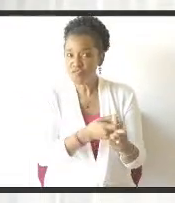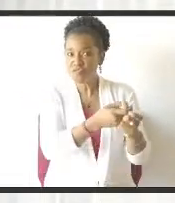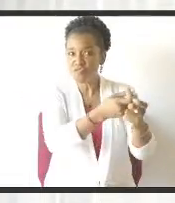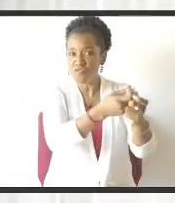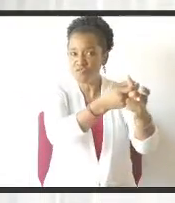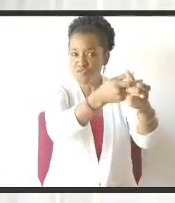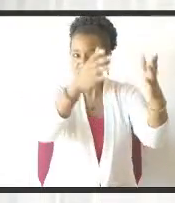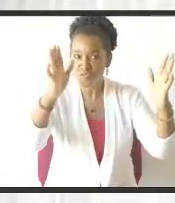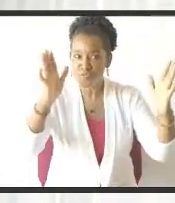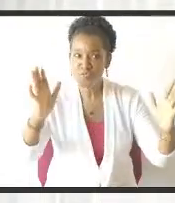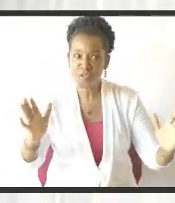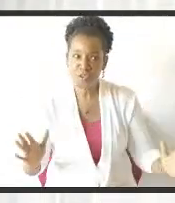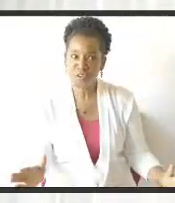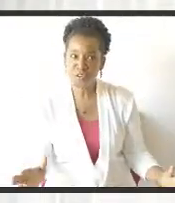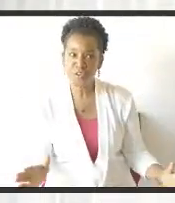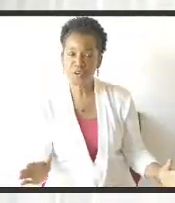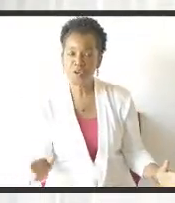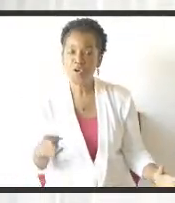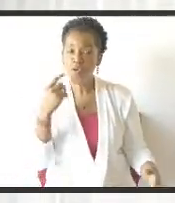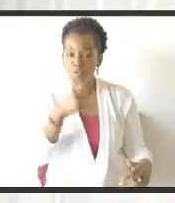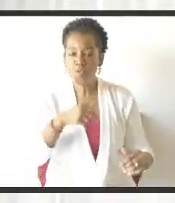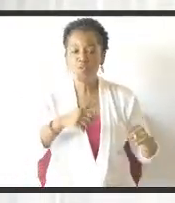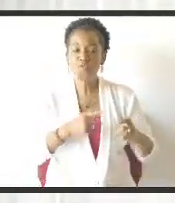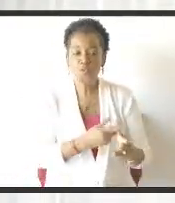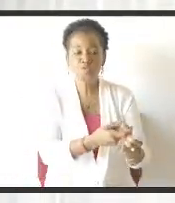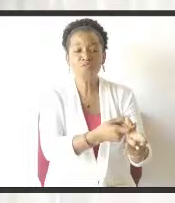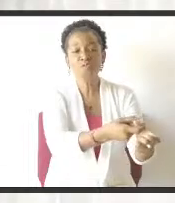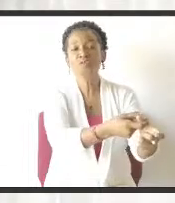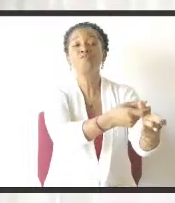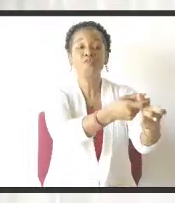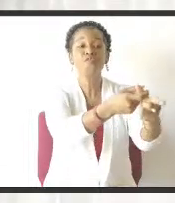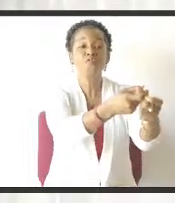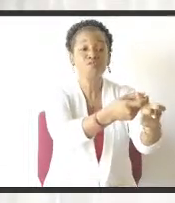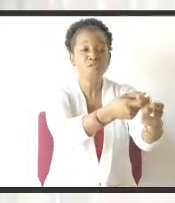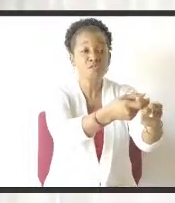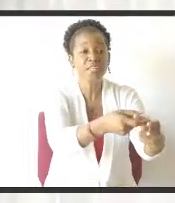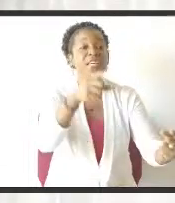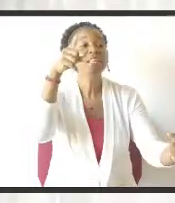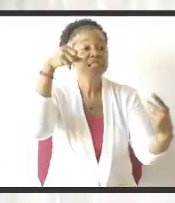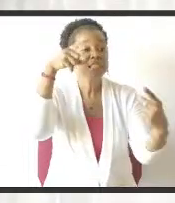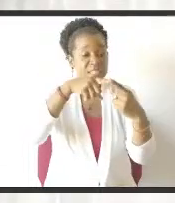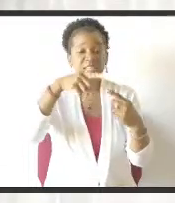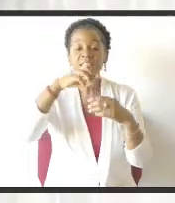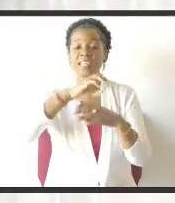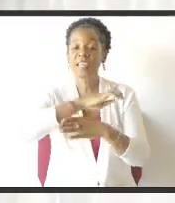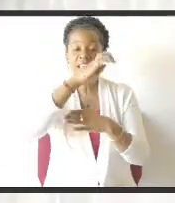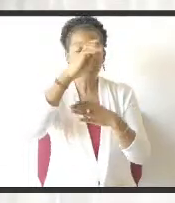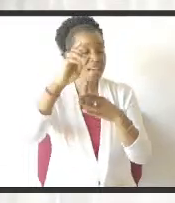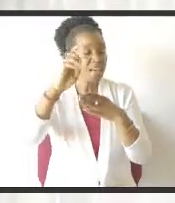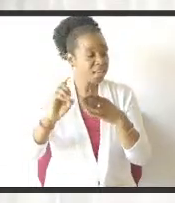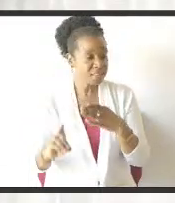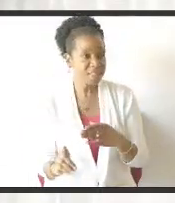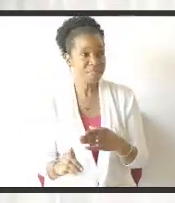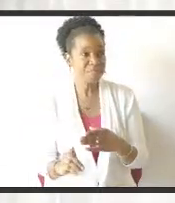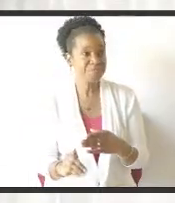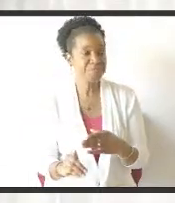has been able to complete his marathon race without self-discipline,